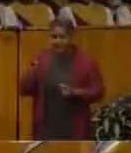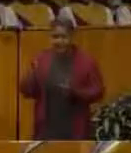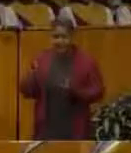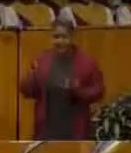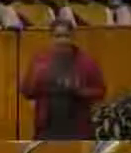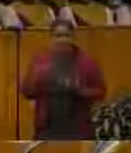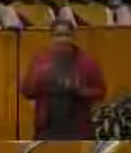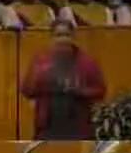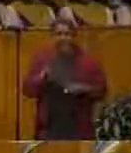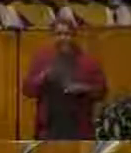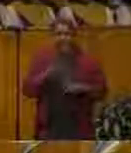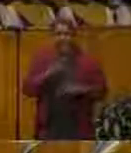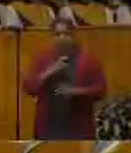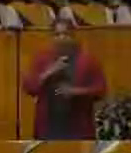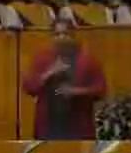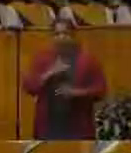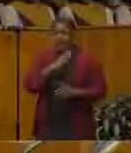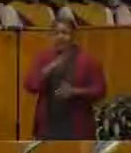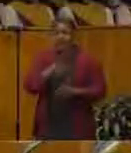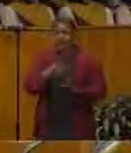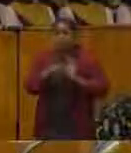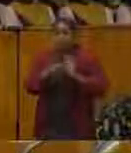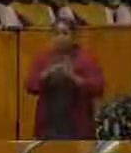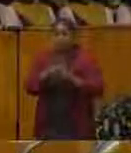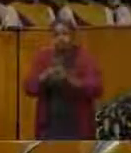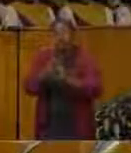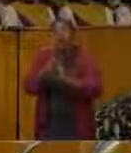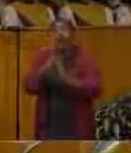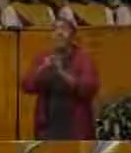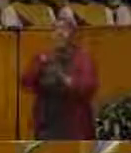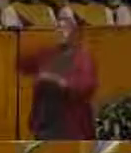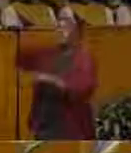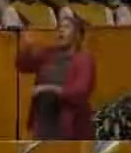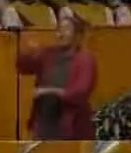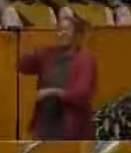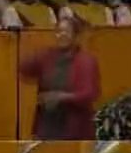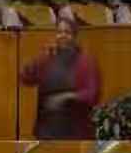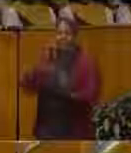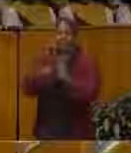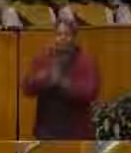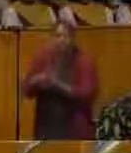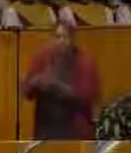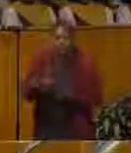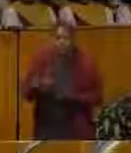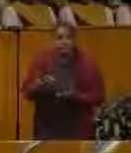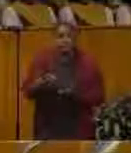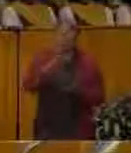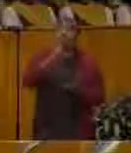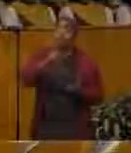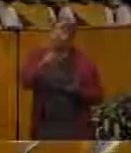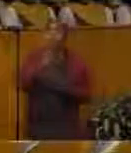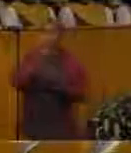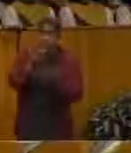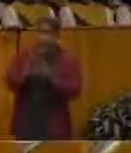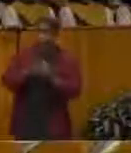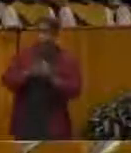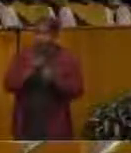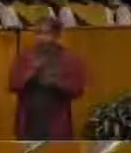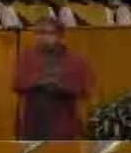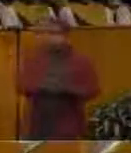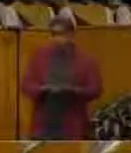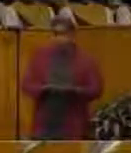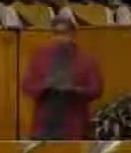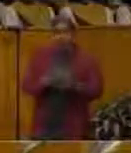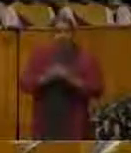A selfish heart can never exemplify a giving God. That the real way I prove my